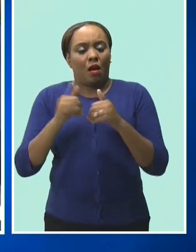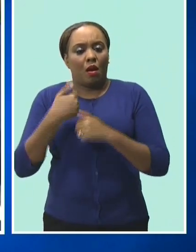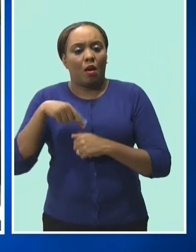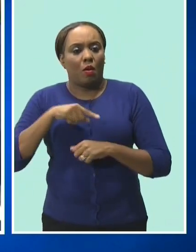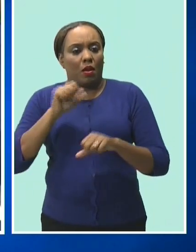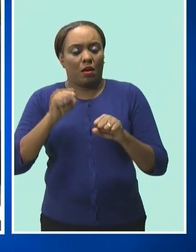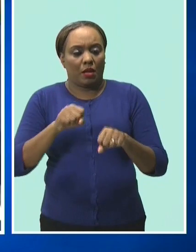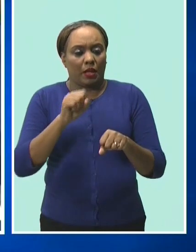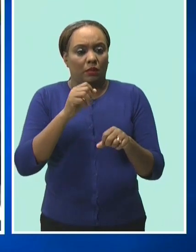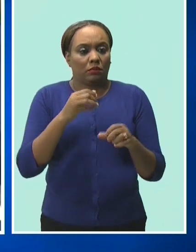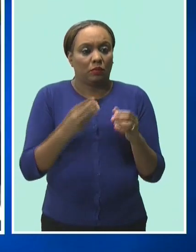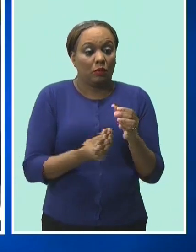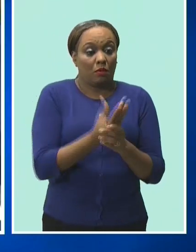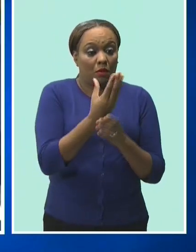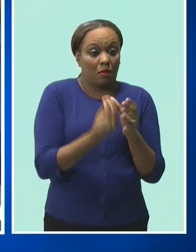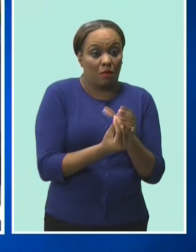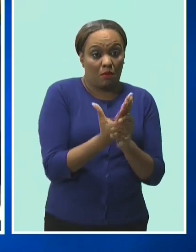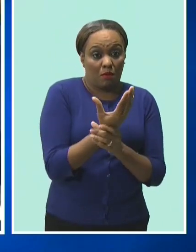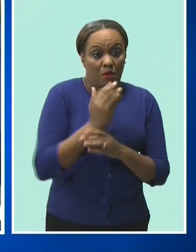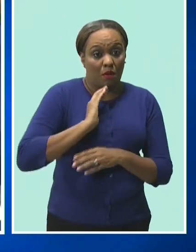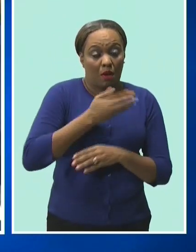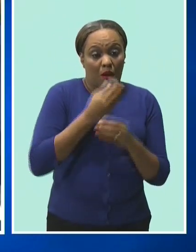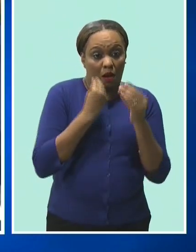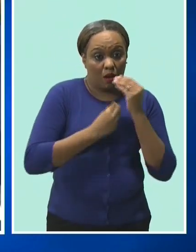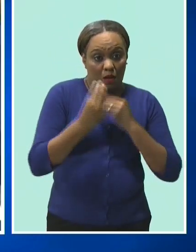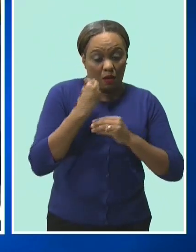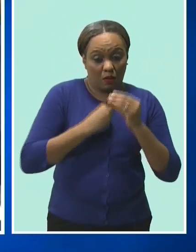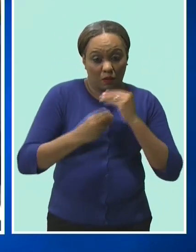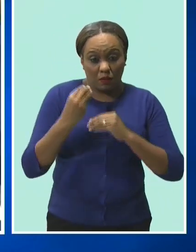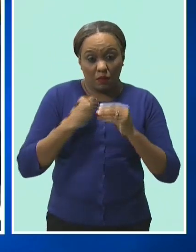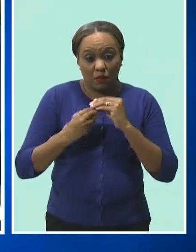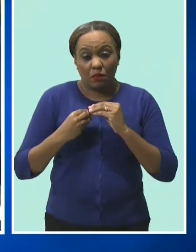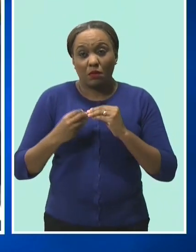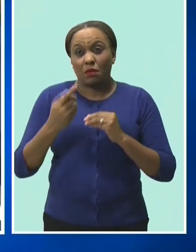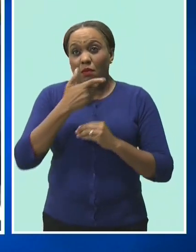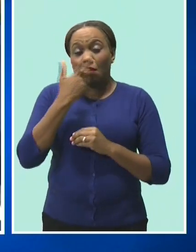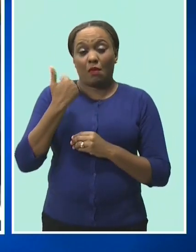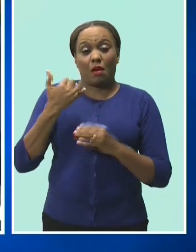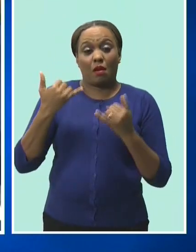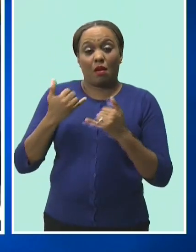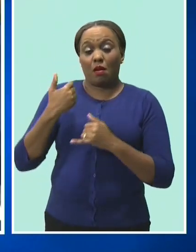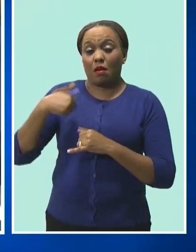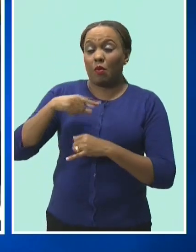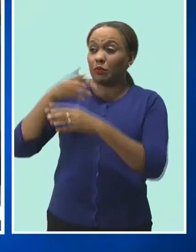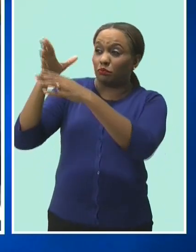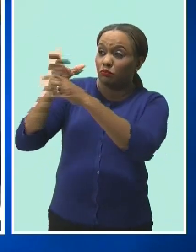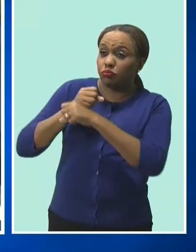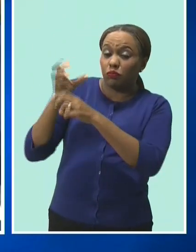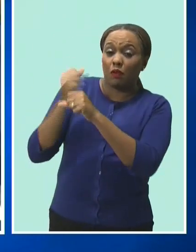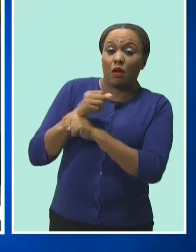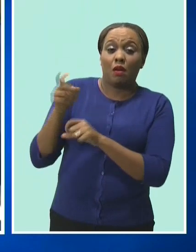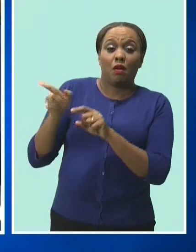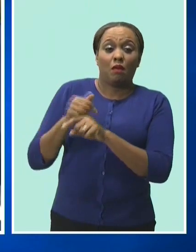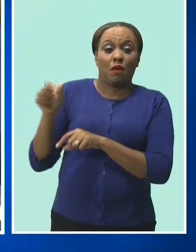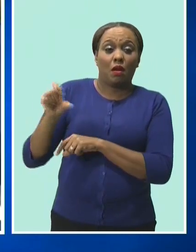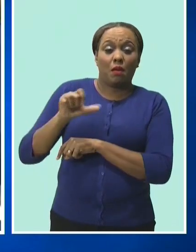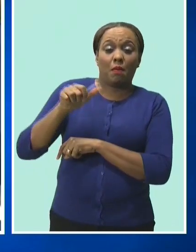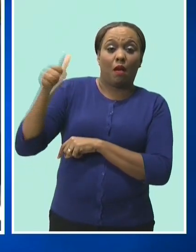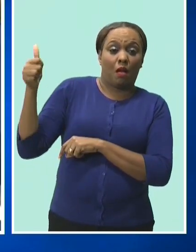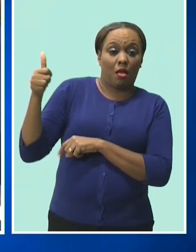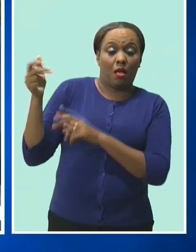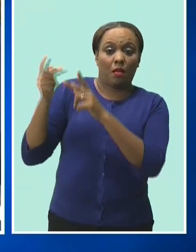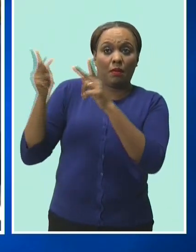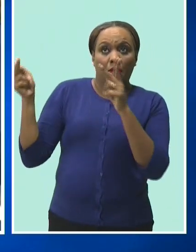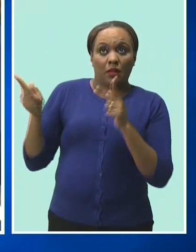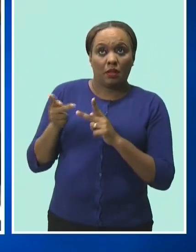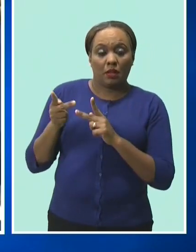which at the current moment stands at about $5 billion US, that we would look to cut